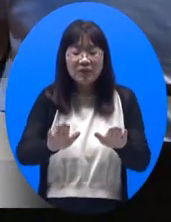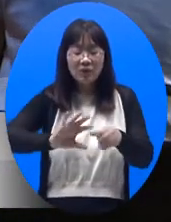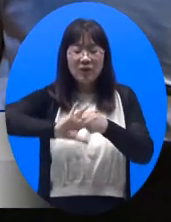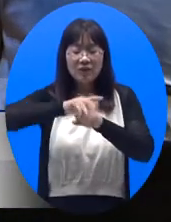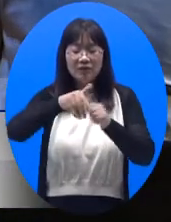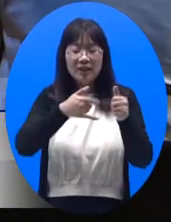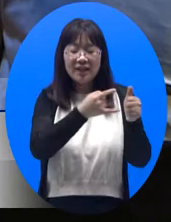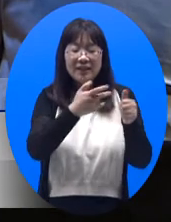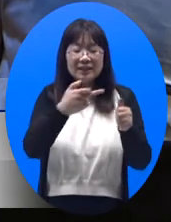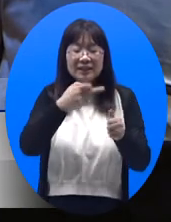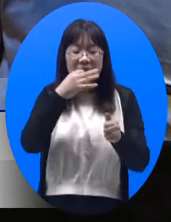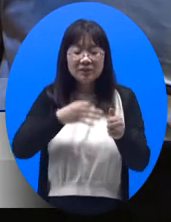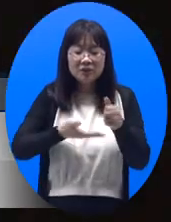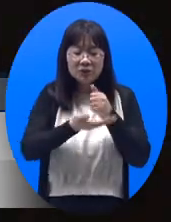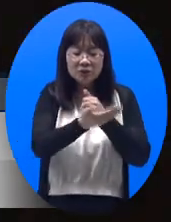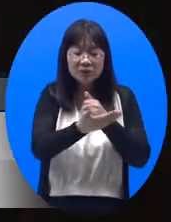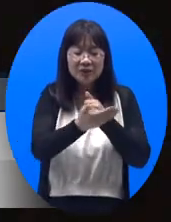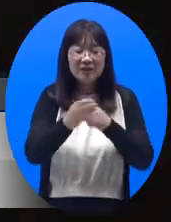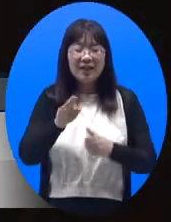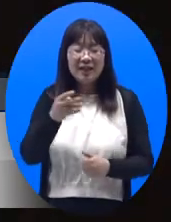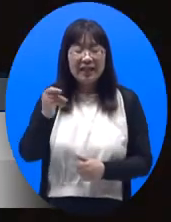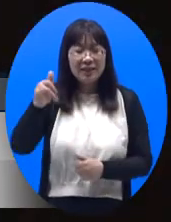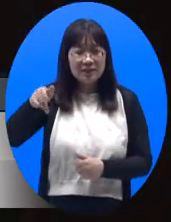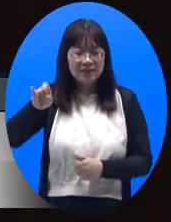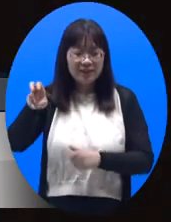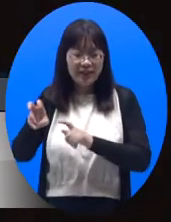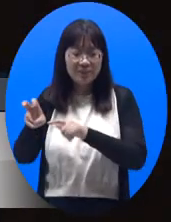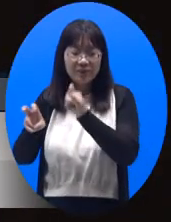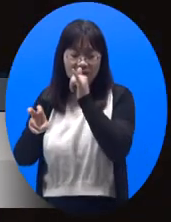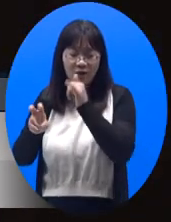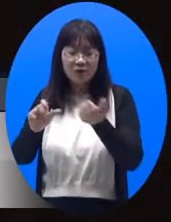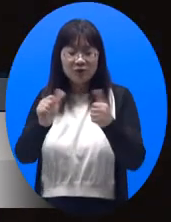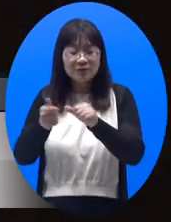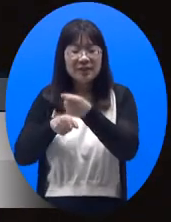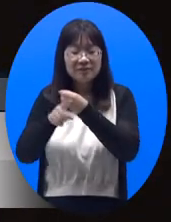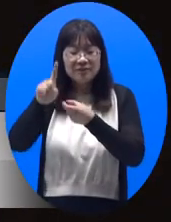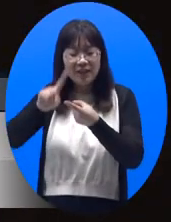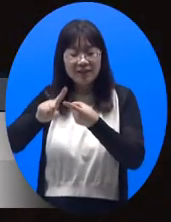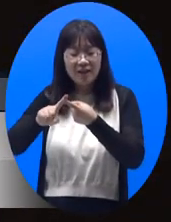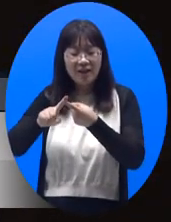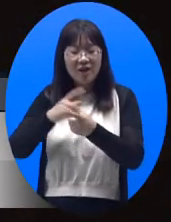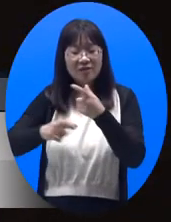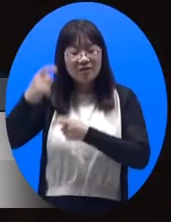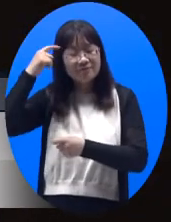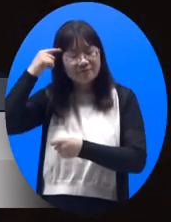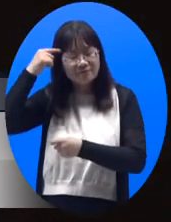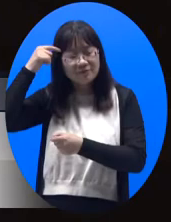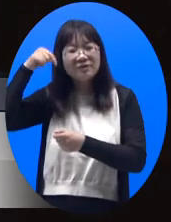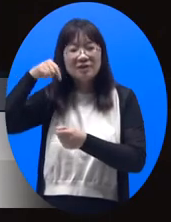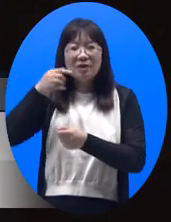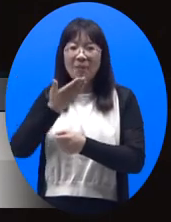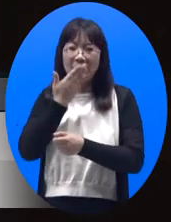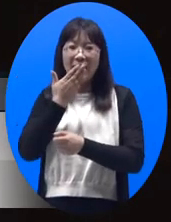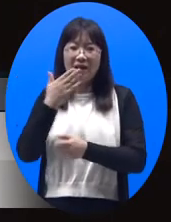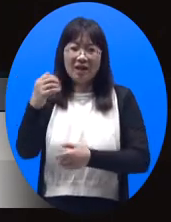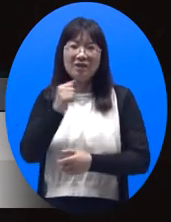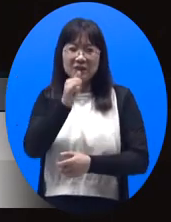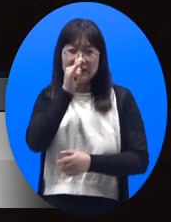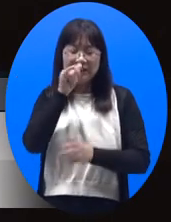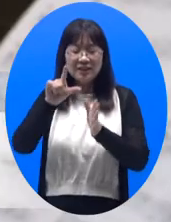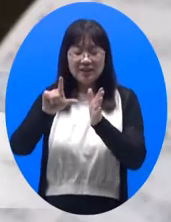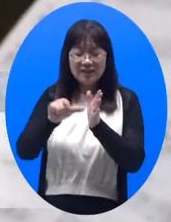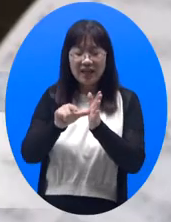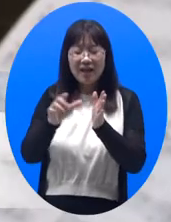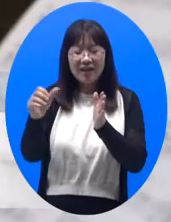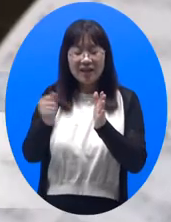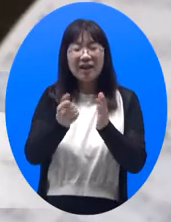war, this piece for the entire humanity. We will play with